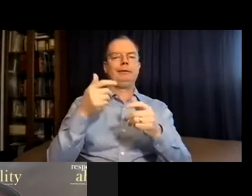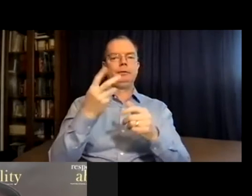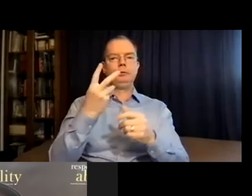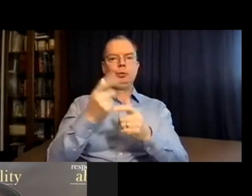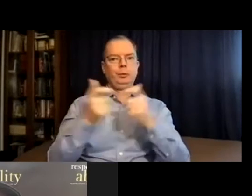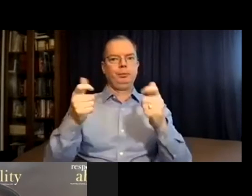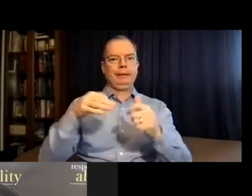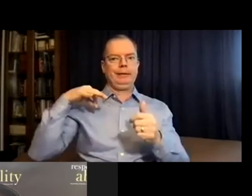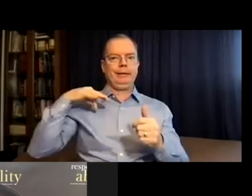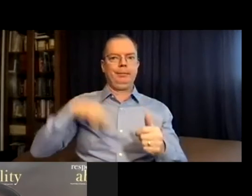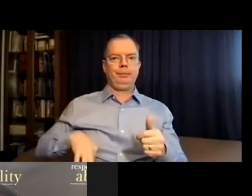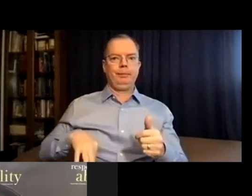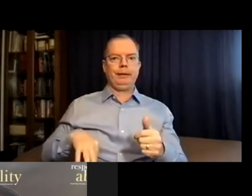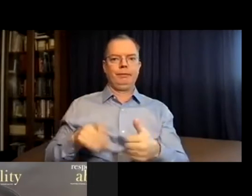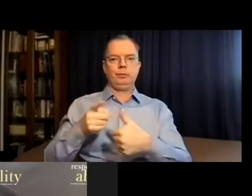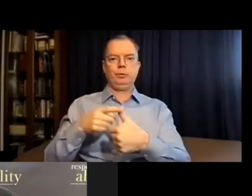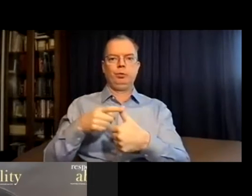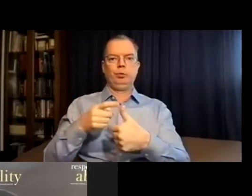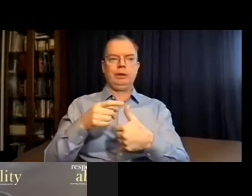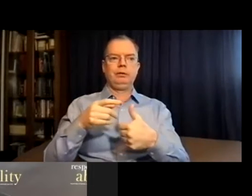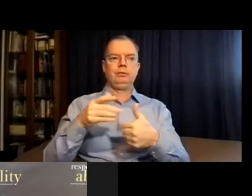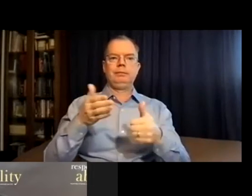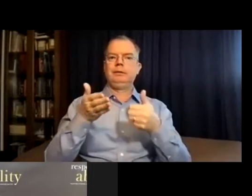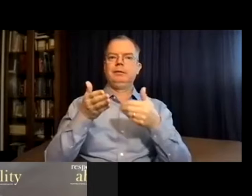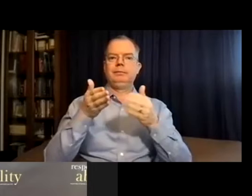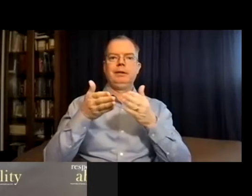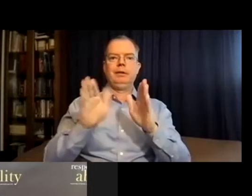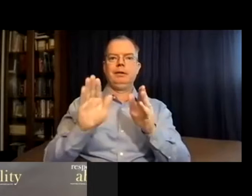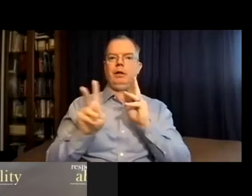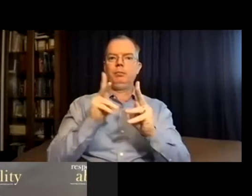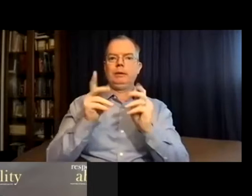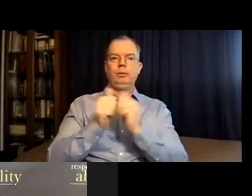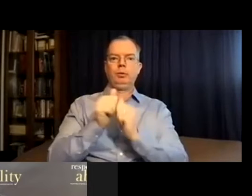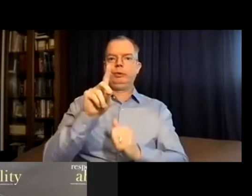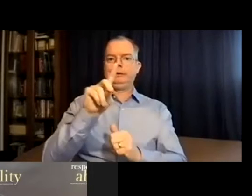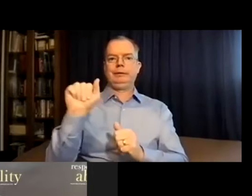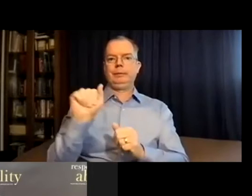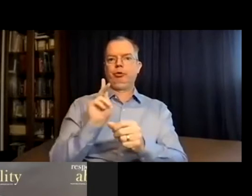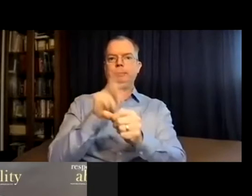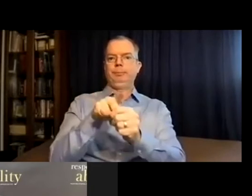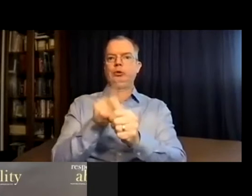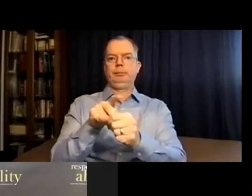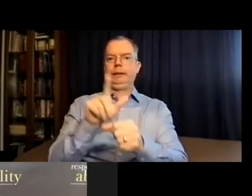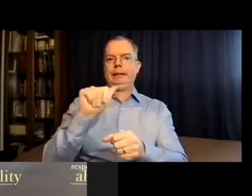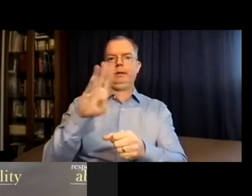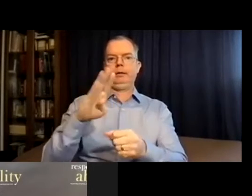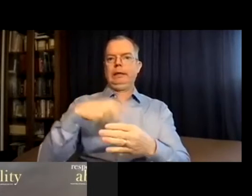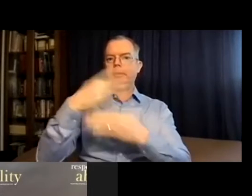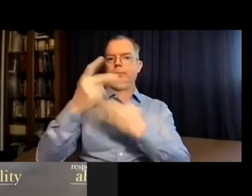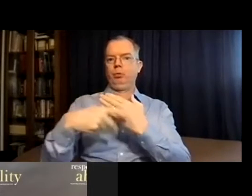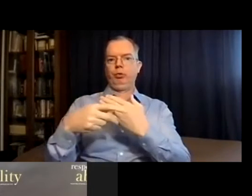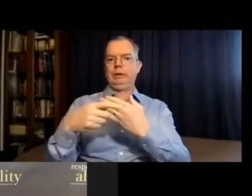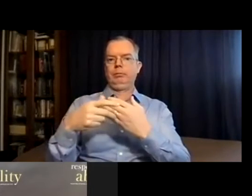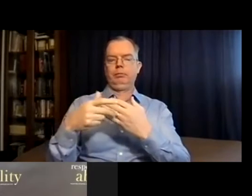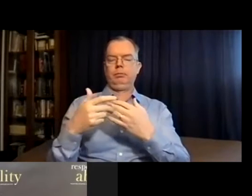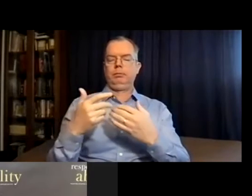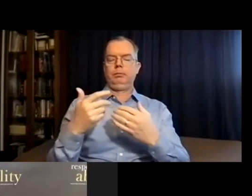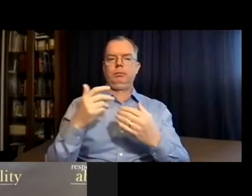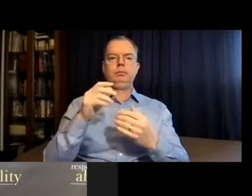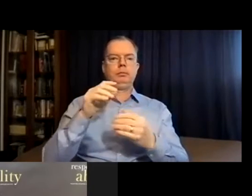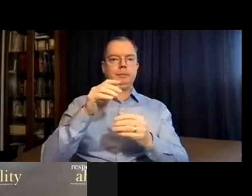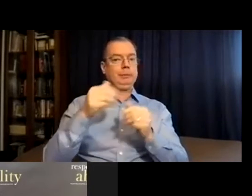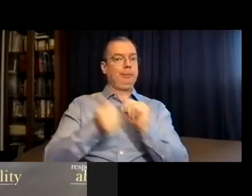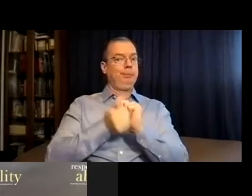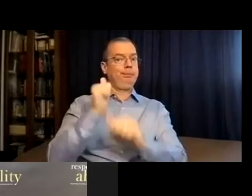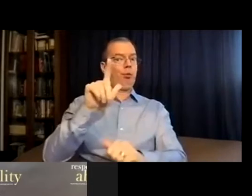because of COVID. And there's 2 big benefits. It allows people with disabilities to jump in a lab